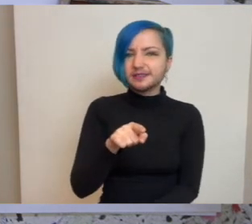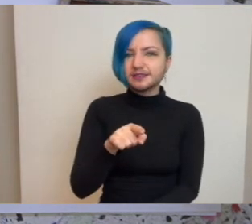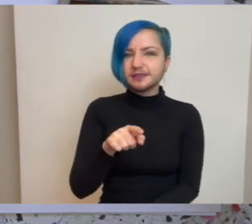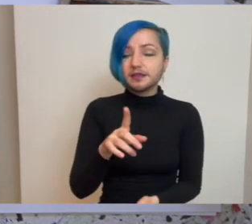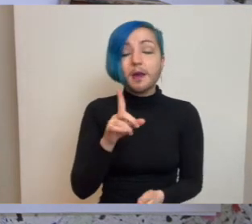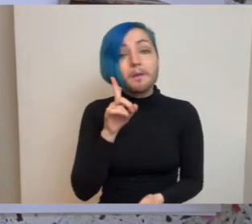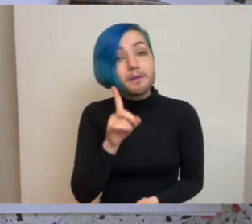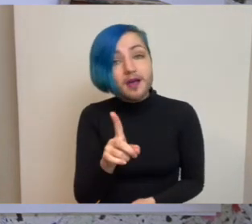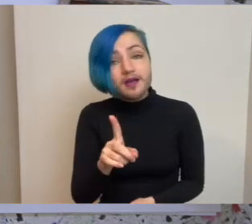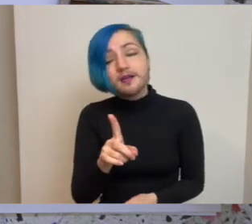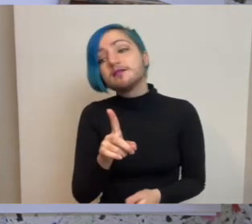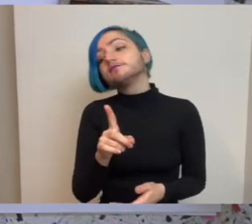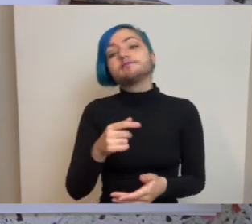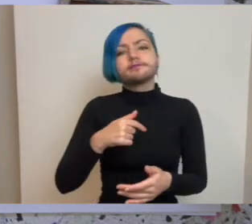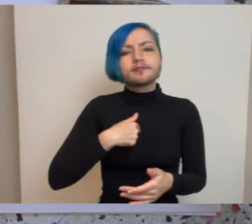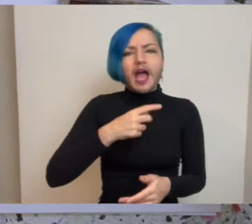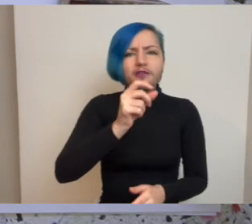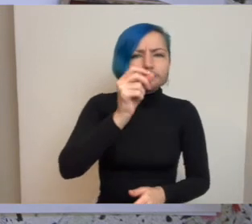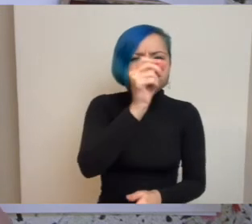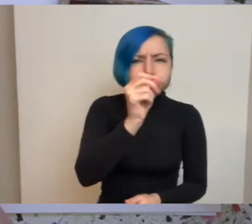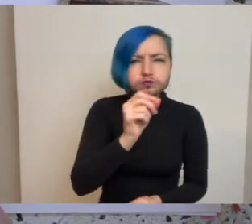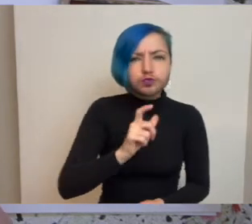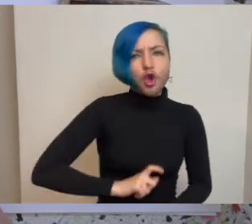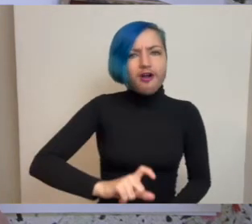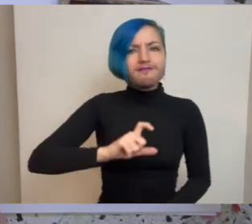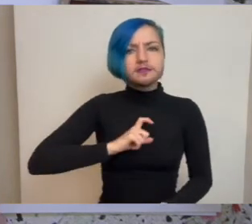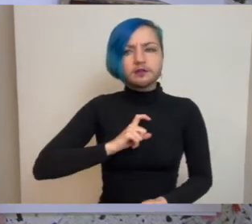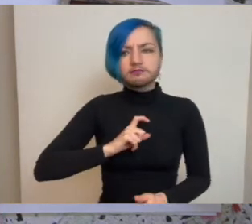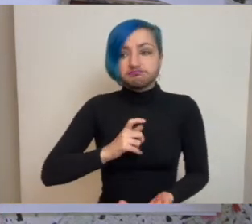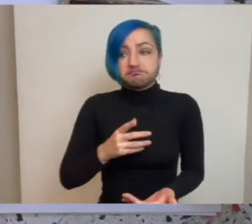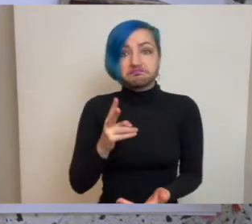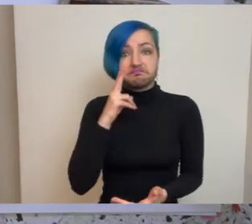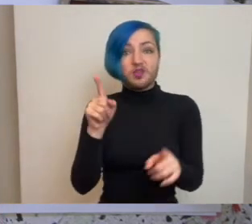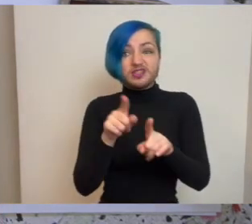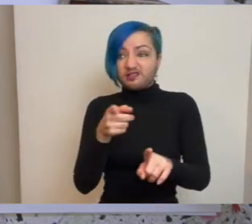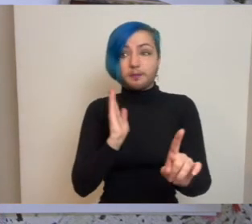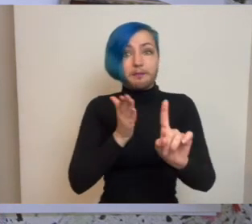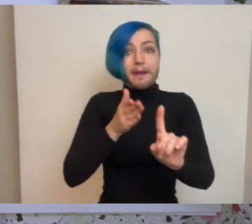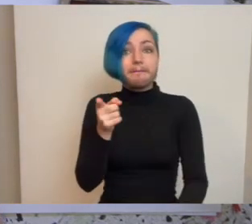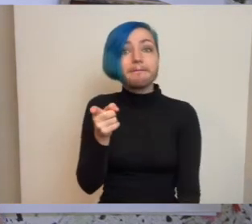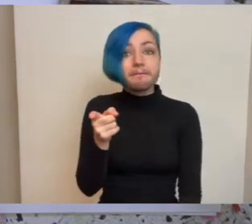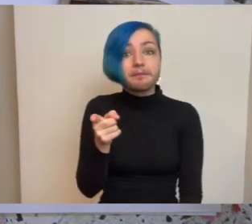be, but because I've drawn it confidently, I think it looks like that's what I intended.